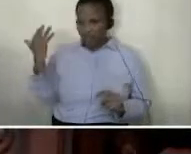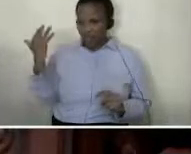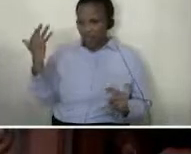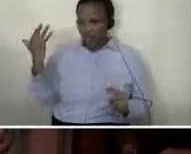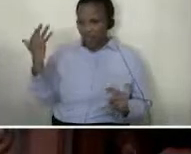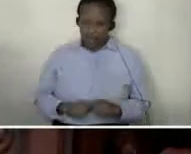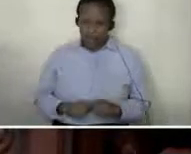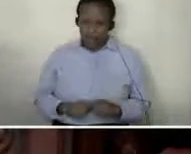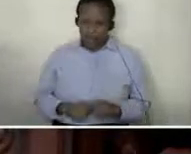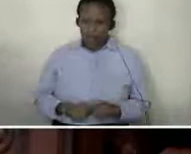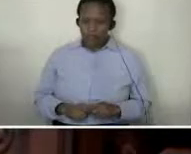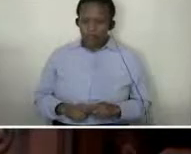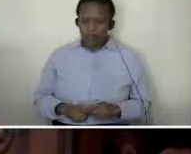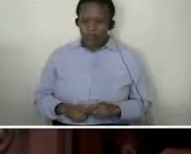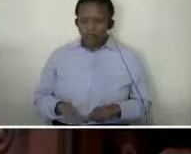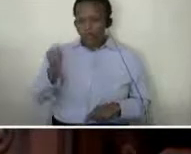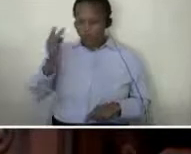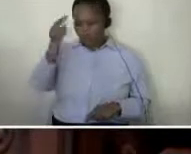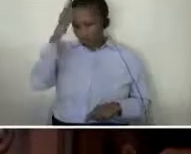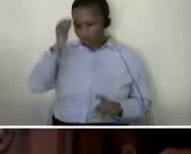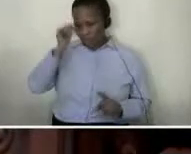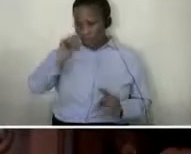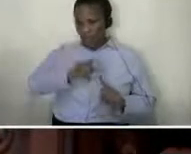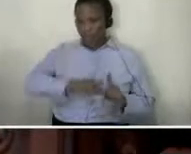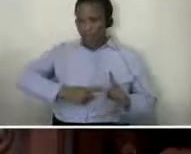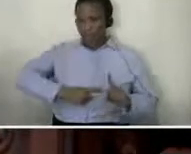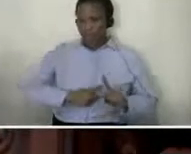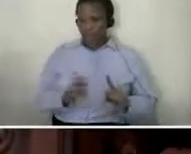Honorable Esther Kurrajbanzi for 2 minutes.